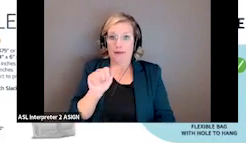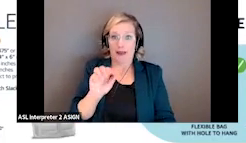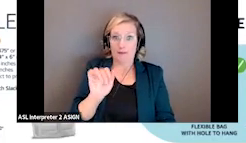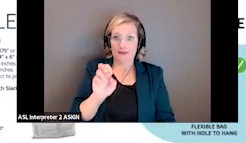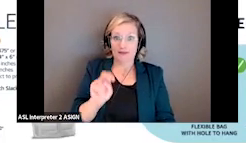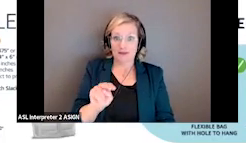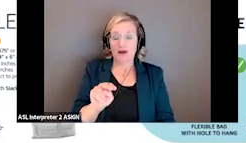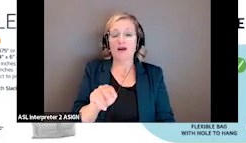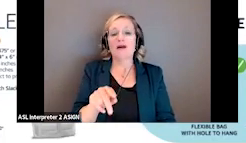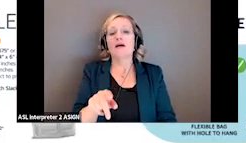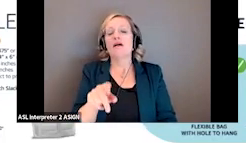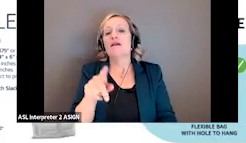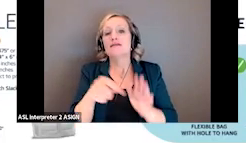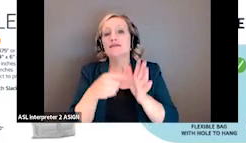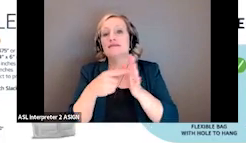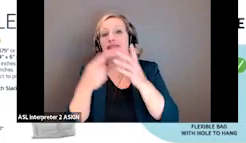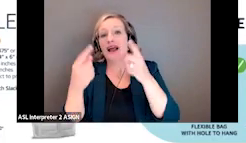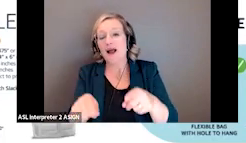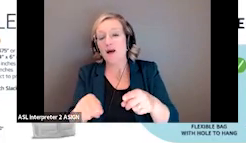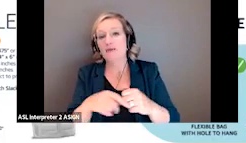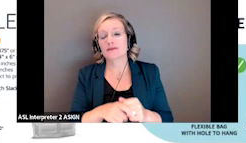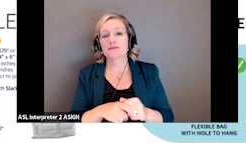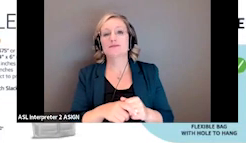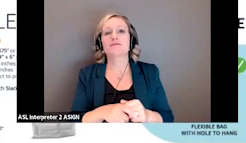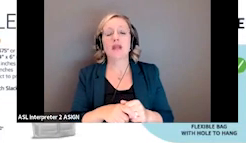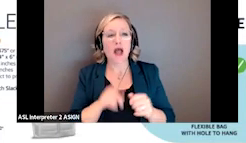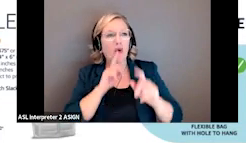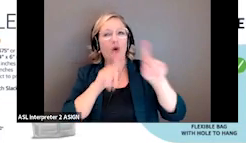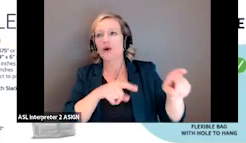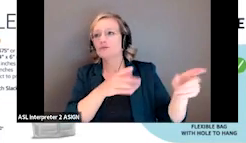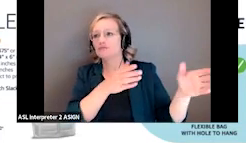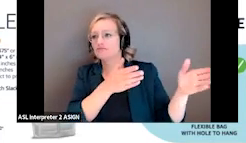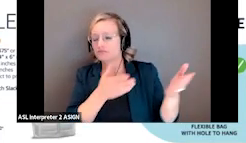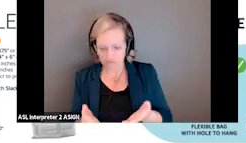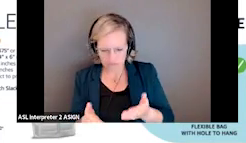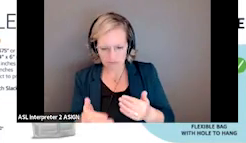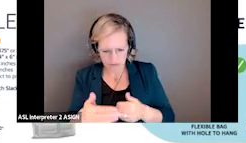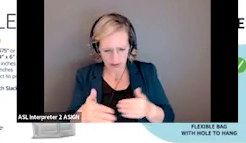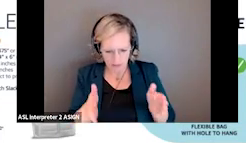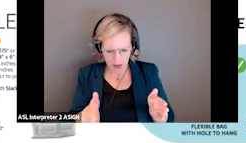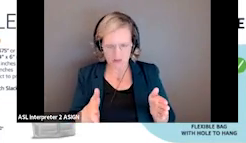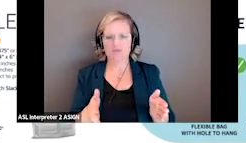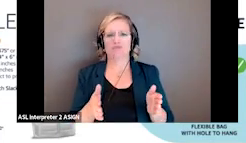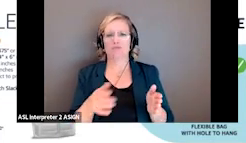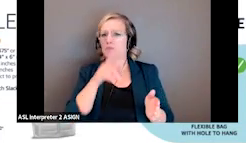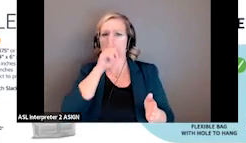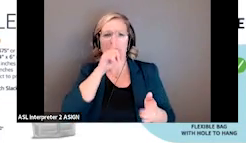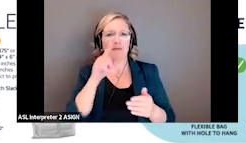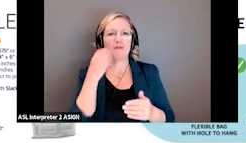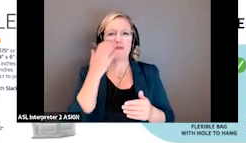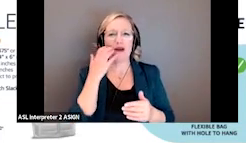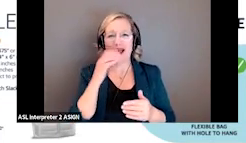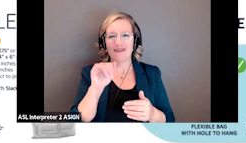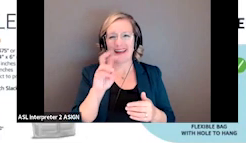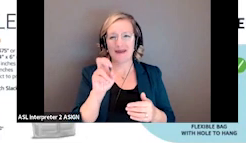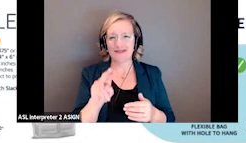sometimes the product doesn't come in an Amazon box. It just comes with a sticker attached on it. And so